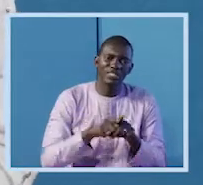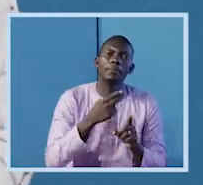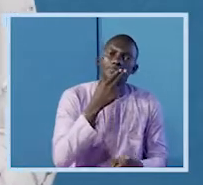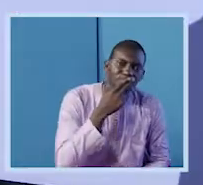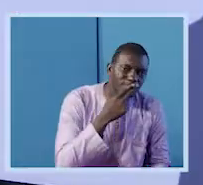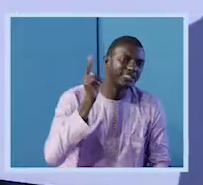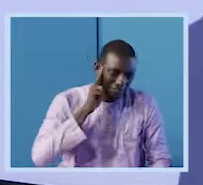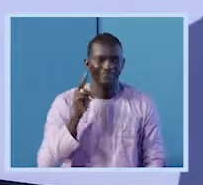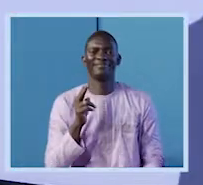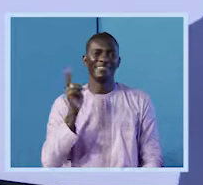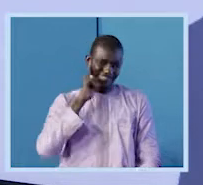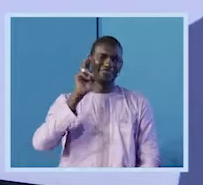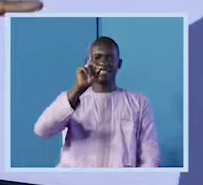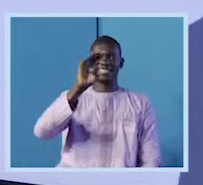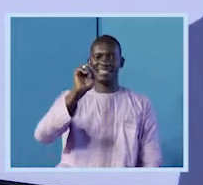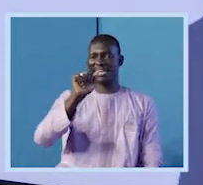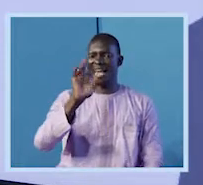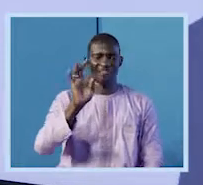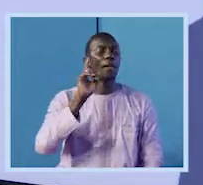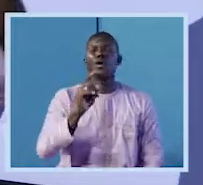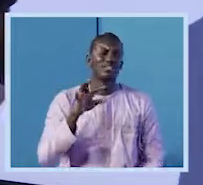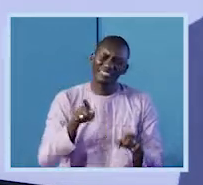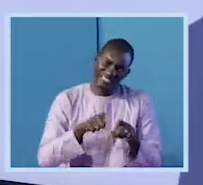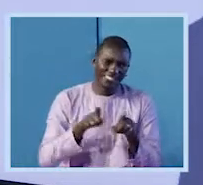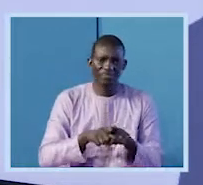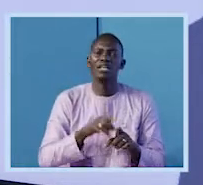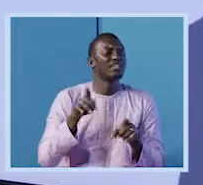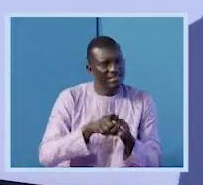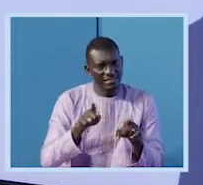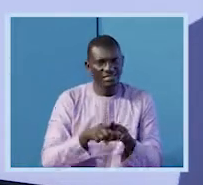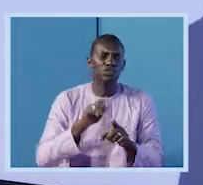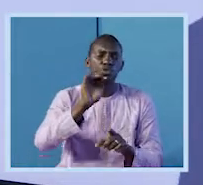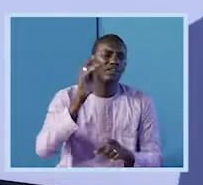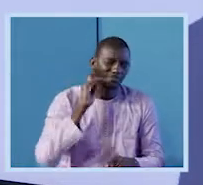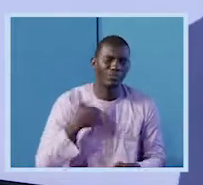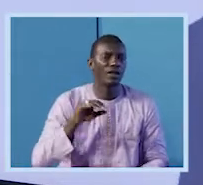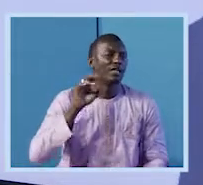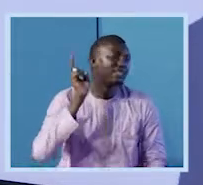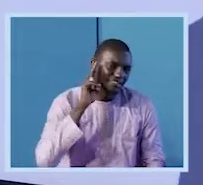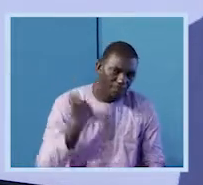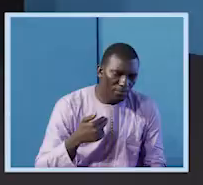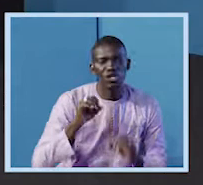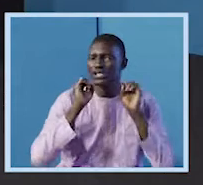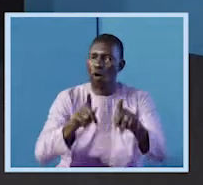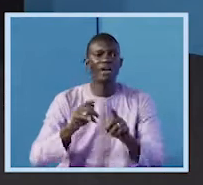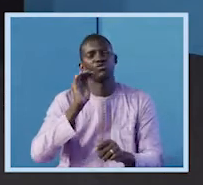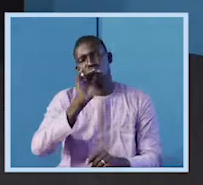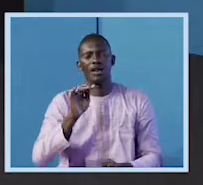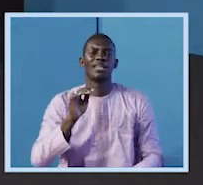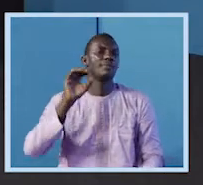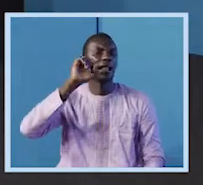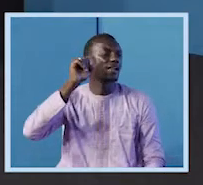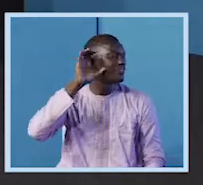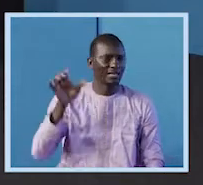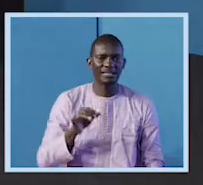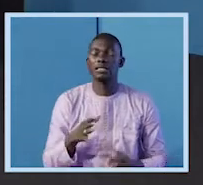Okay. But it's very okay to call deaf people. Deaf people, it's very okay to call them hard of hearing. Okay, Yeah. because it's a debate. Sometimes they are like,